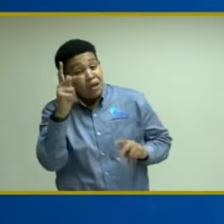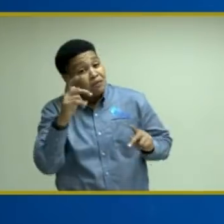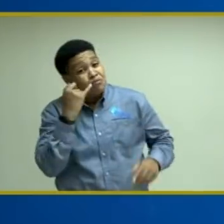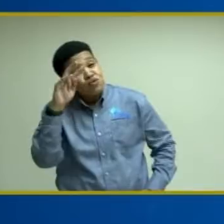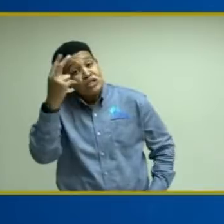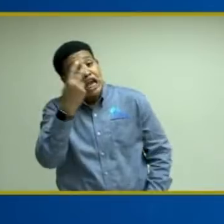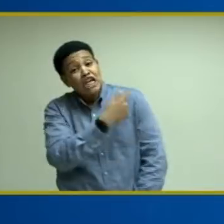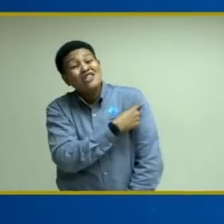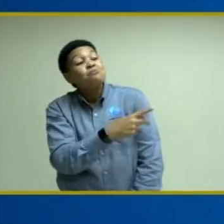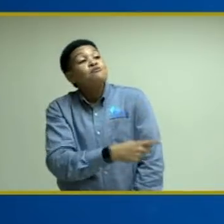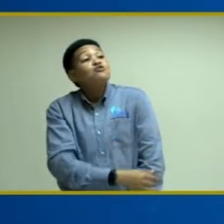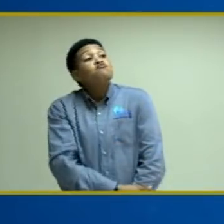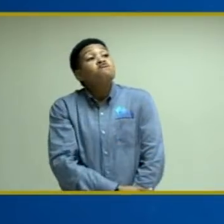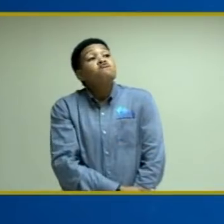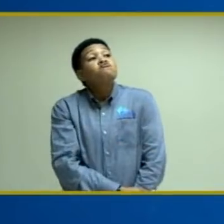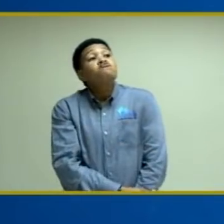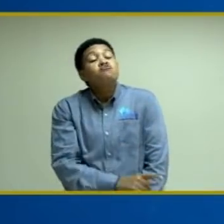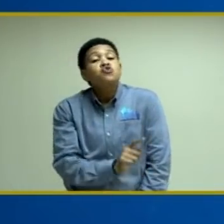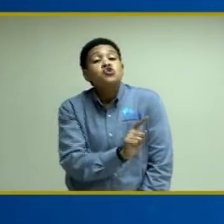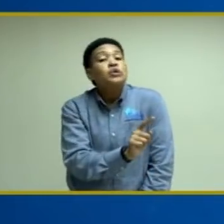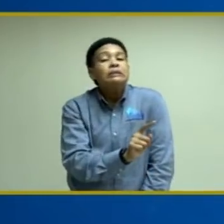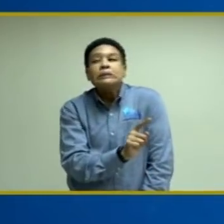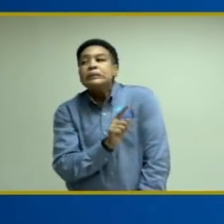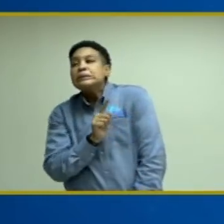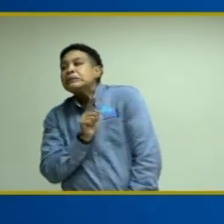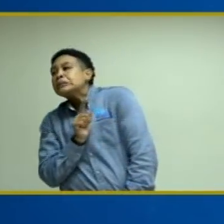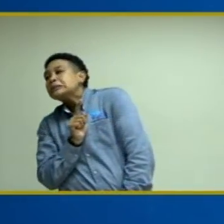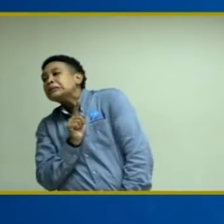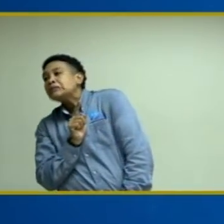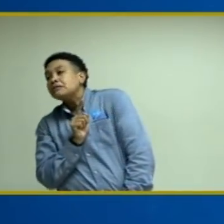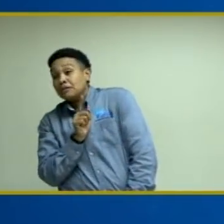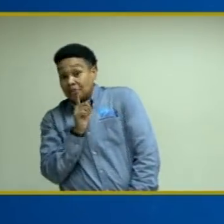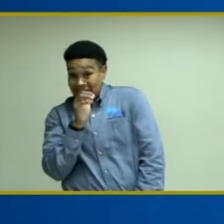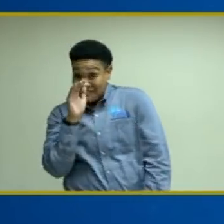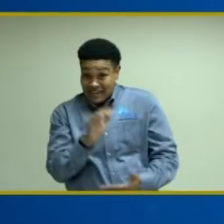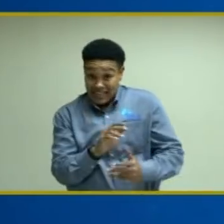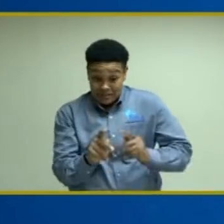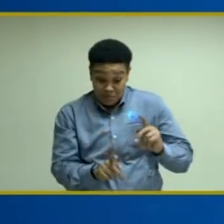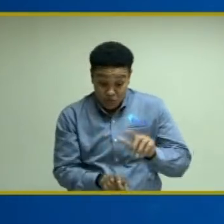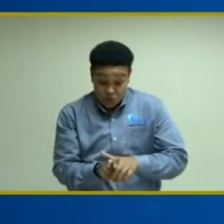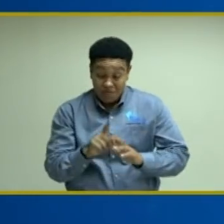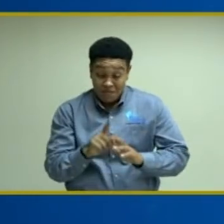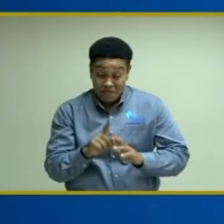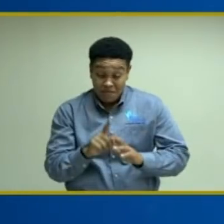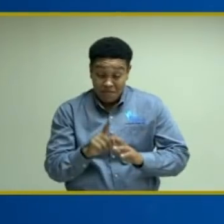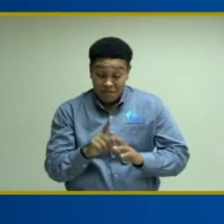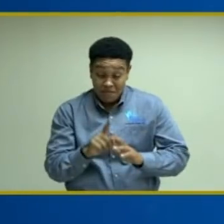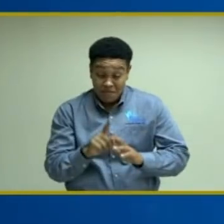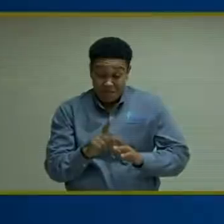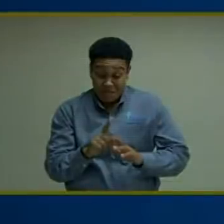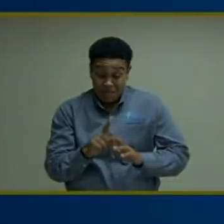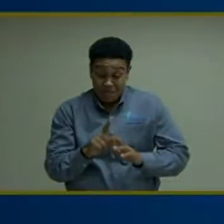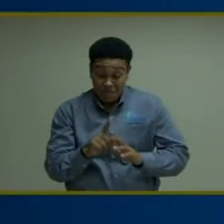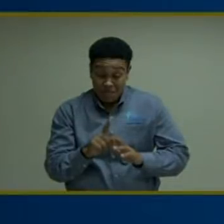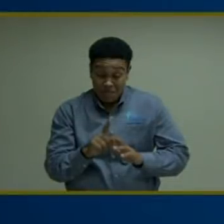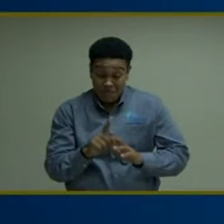doses, and we're seeing that we have less persons coming out for the second doses. We start